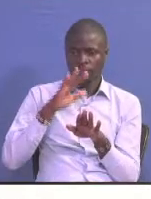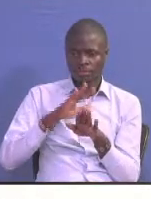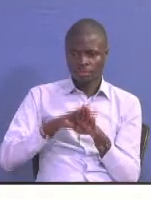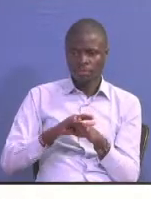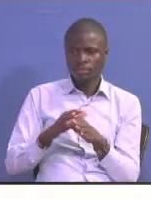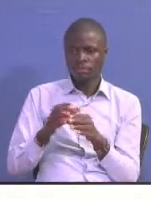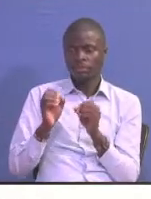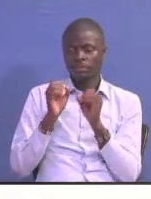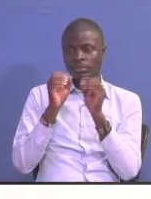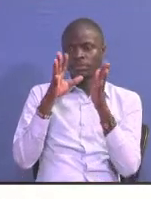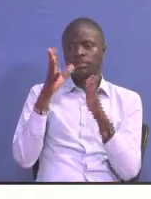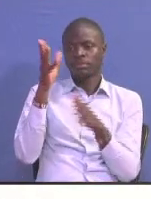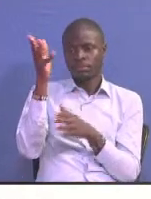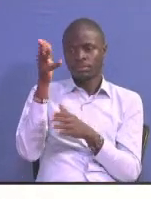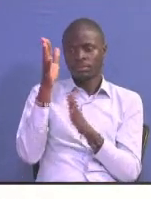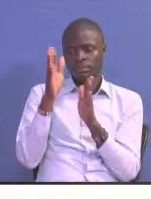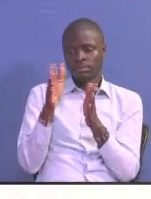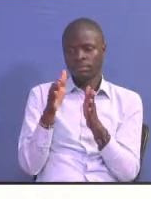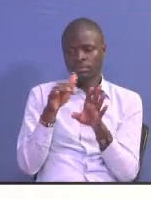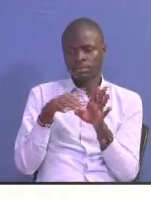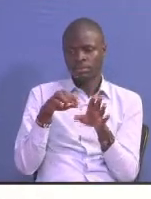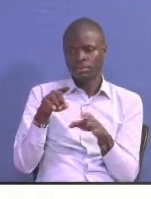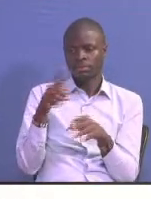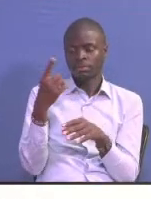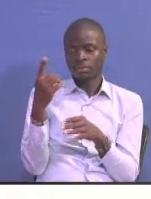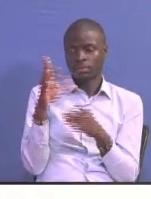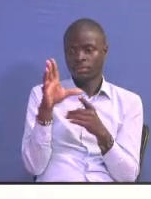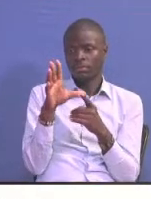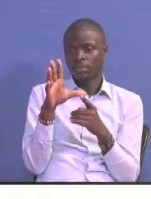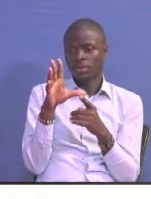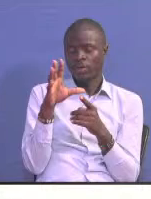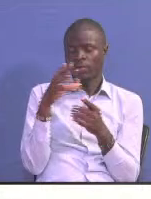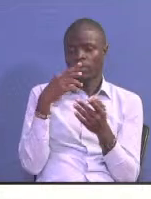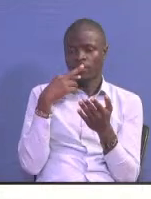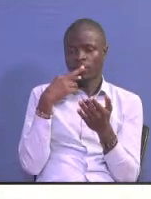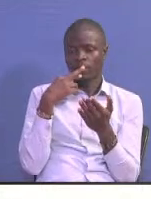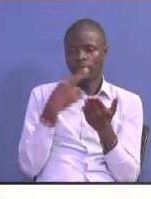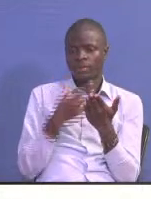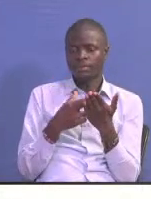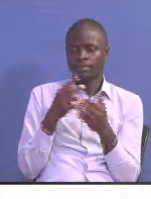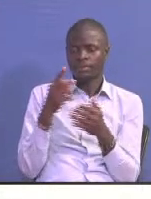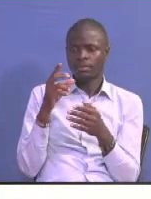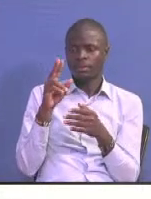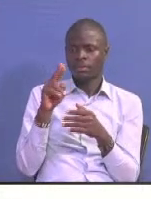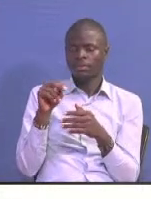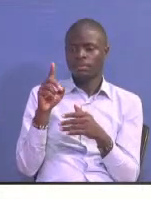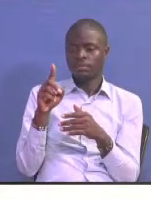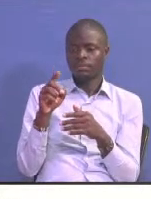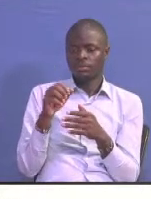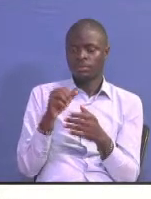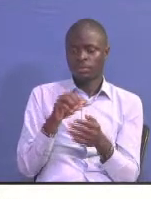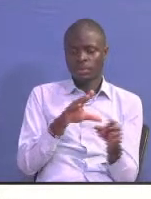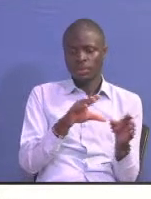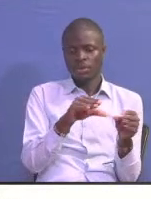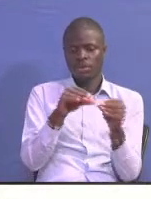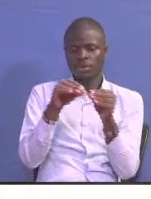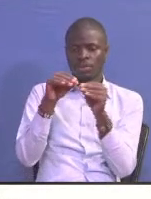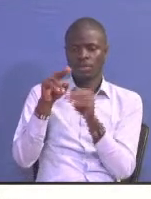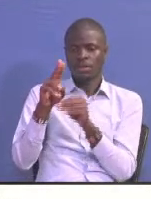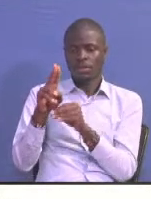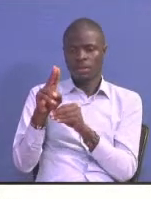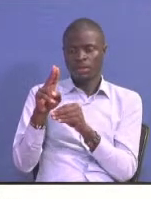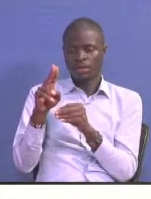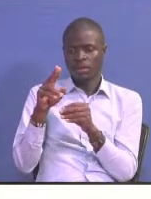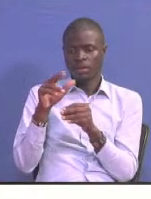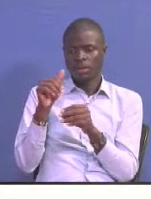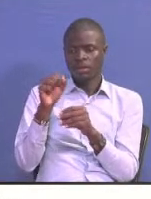lecture. In one of your statements, you said that no one will pull us up as Africans, and